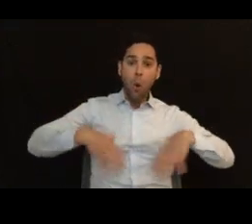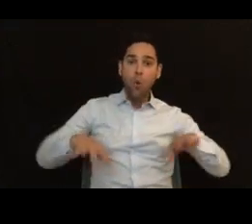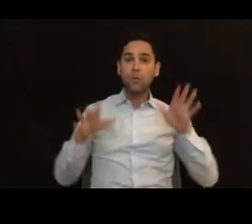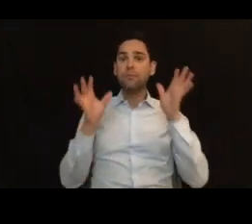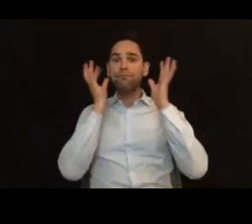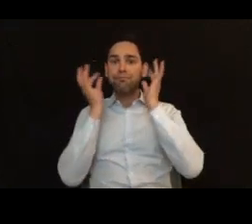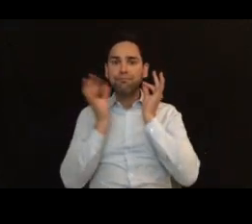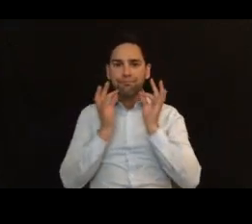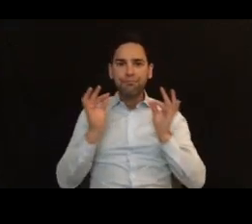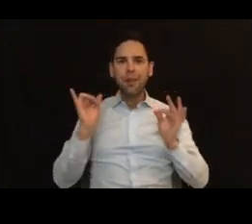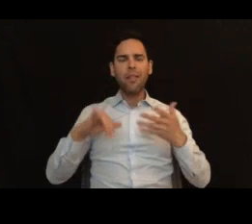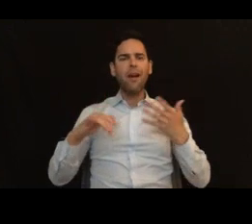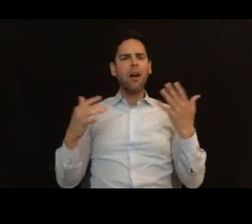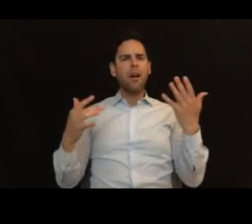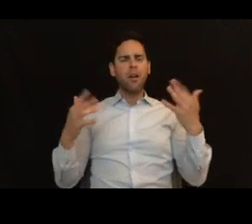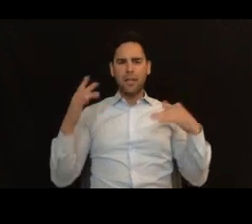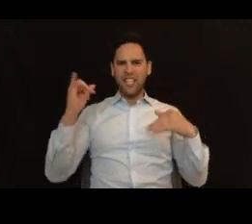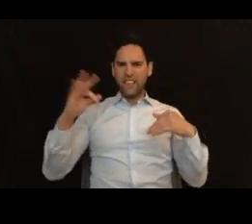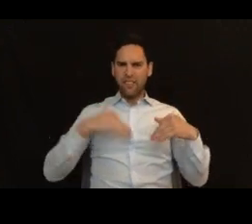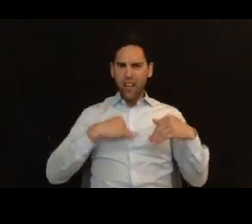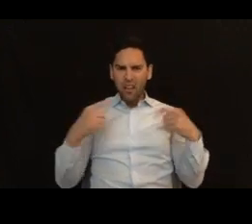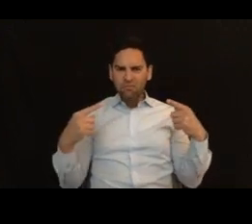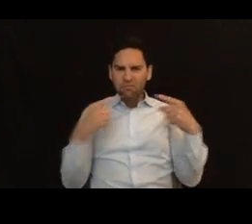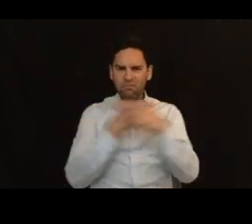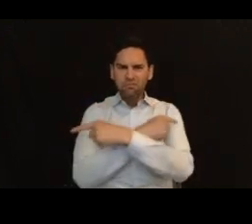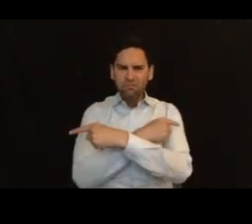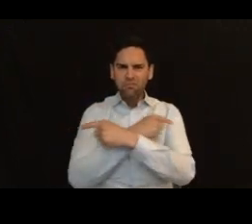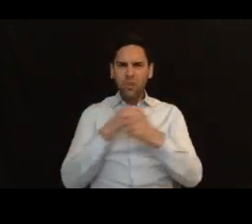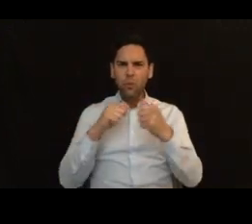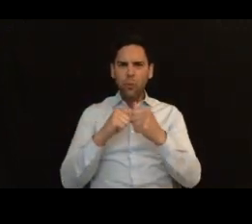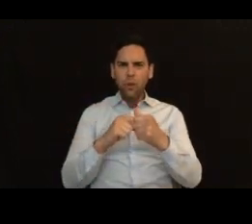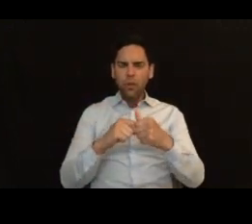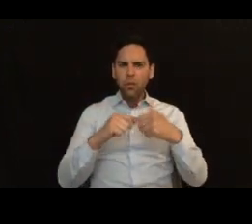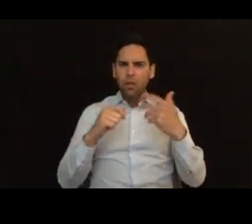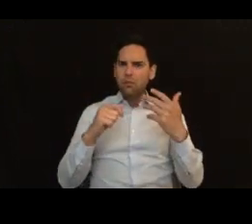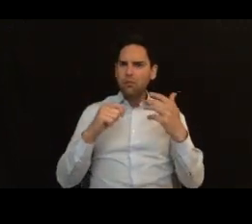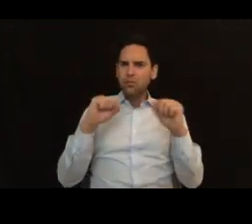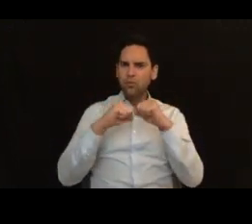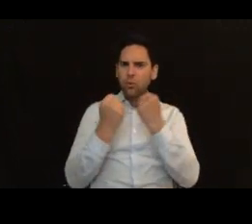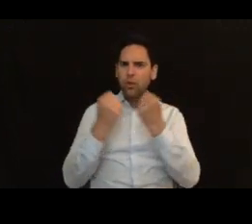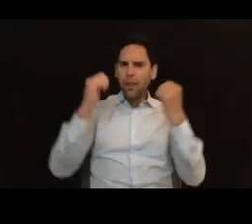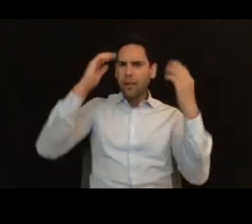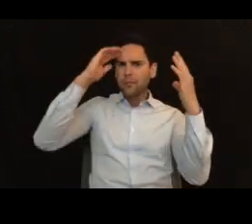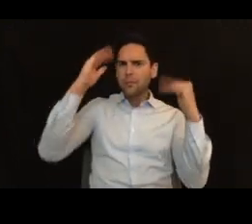that visual in a way that doesn't conform to social expectations, there might be